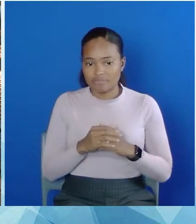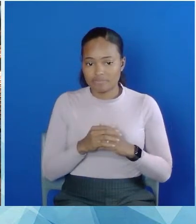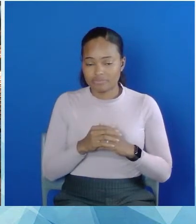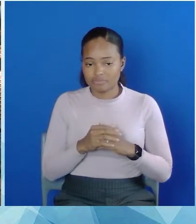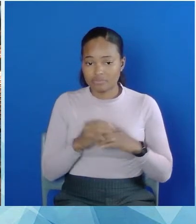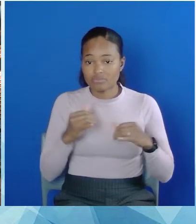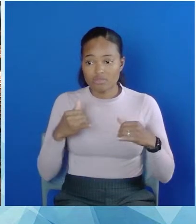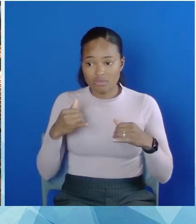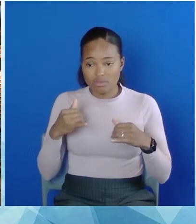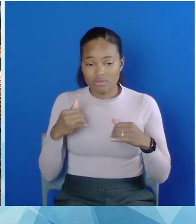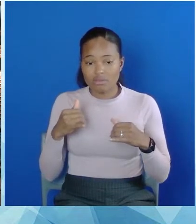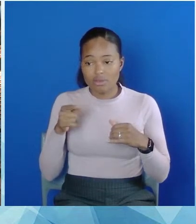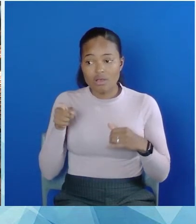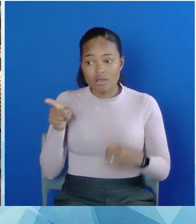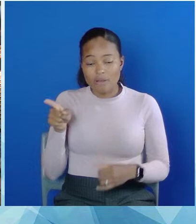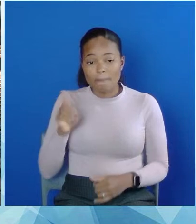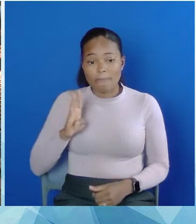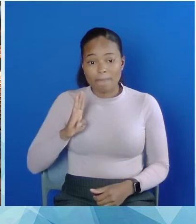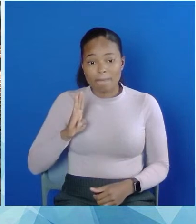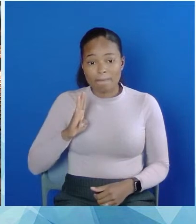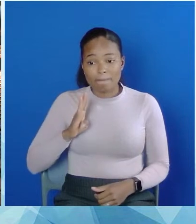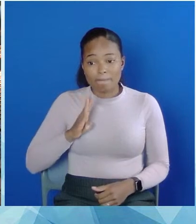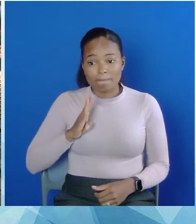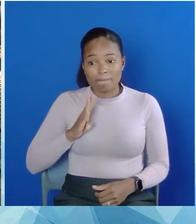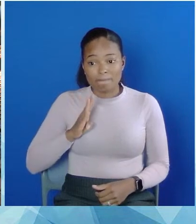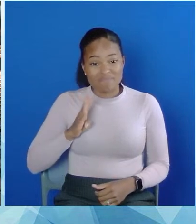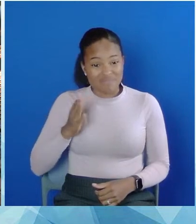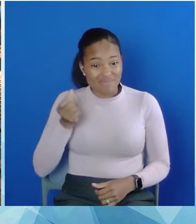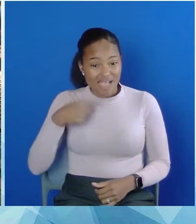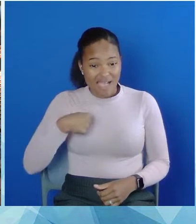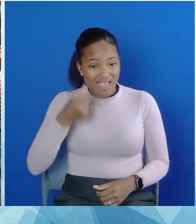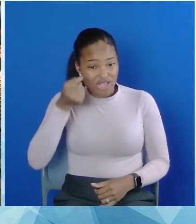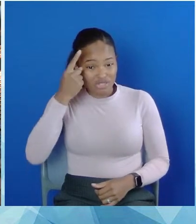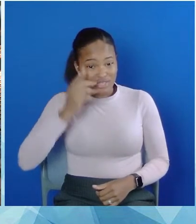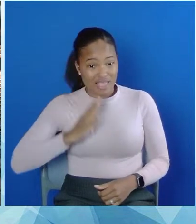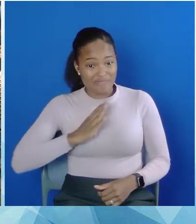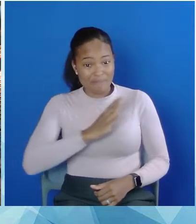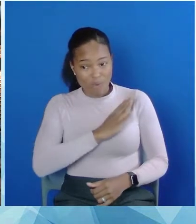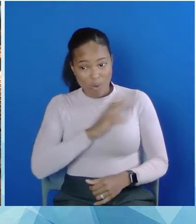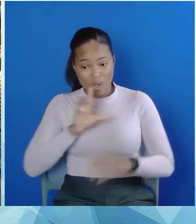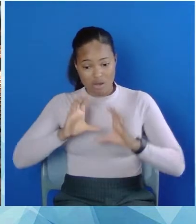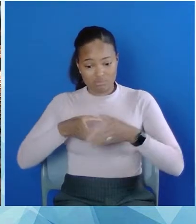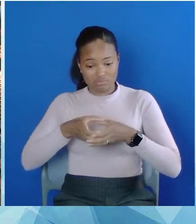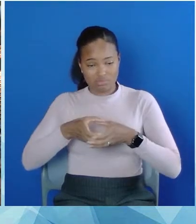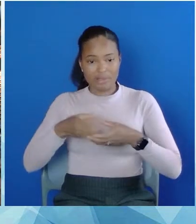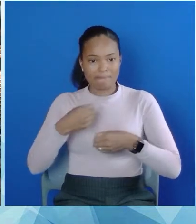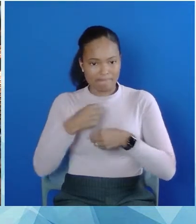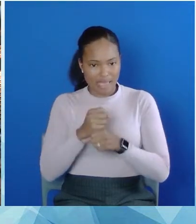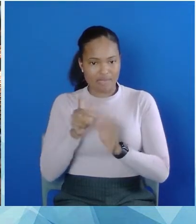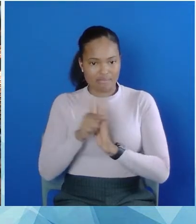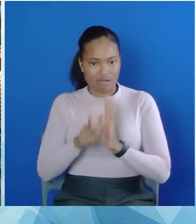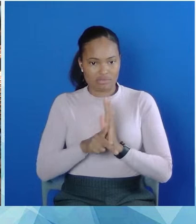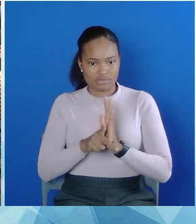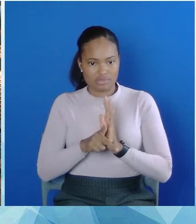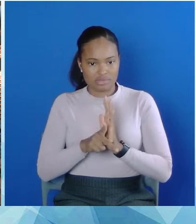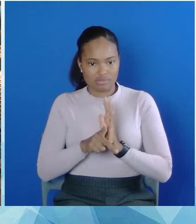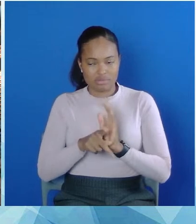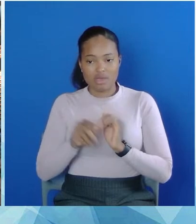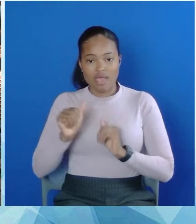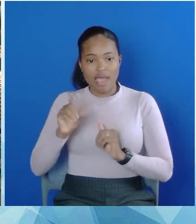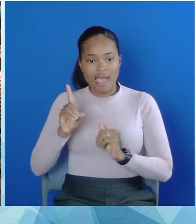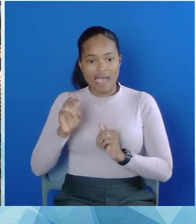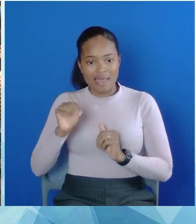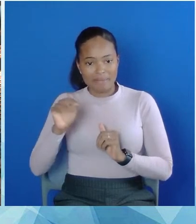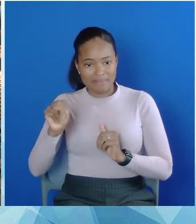Commonly, the board is a policy-making board. It's a group of people who make policy. And the administrators of